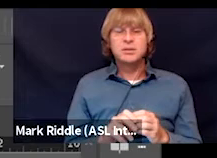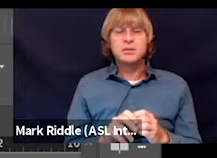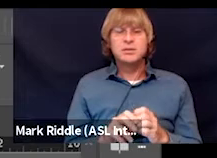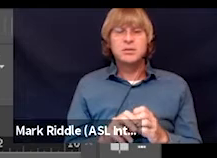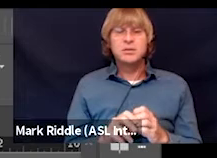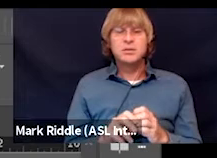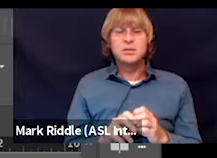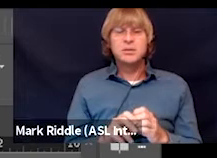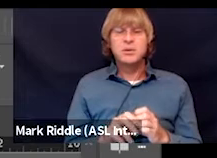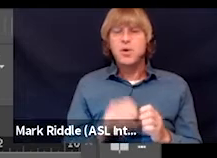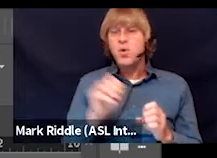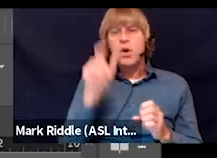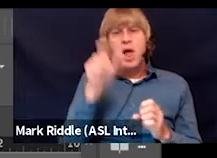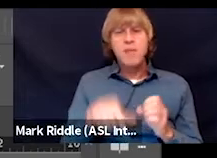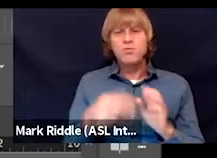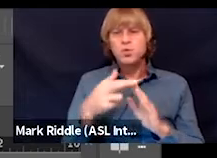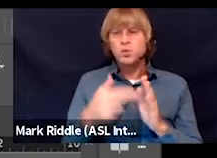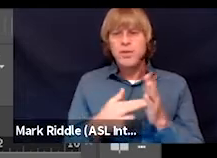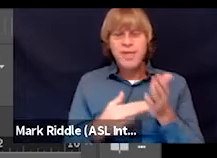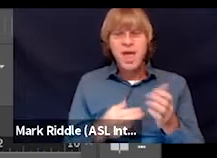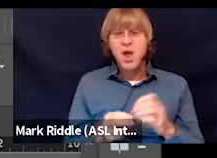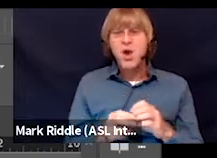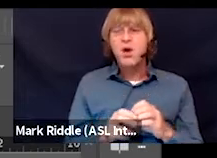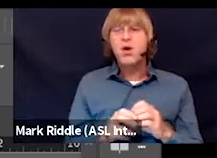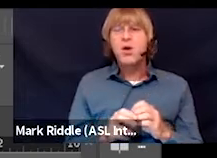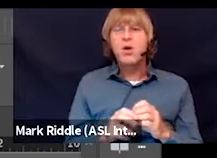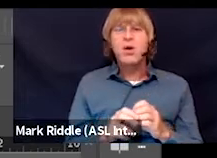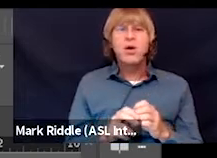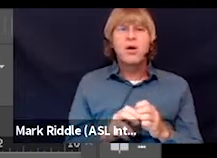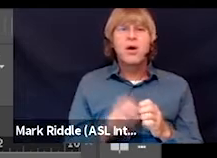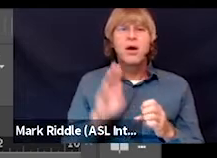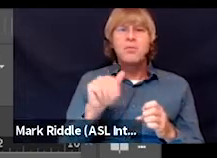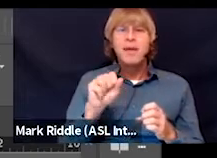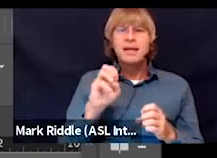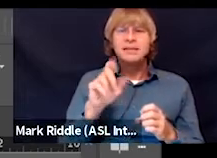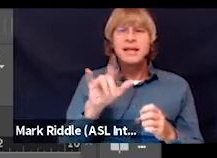I don't have any column rules on that. Baseline, nothing there.